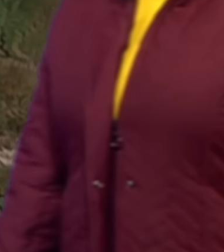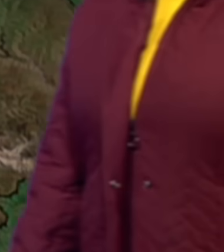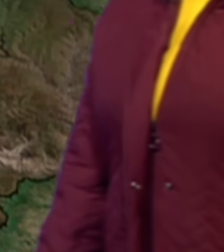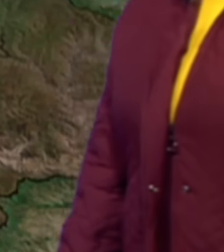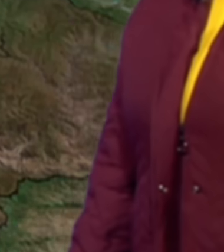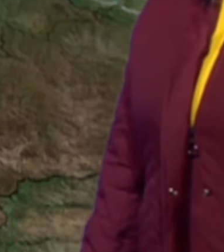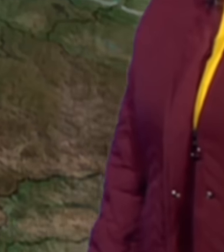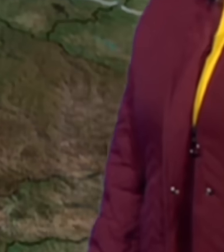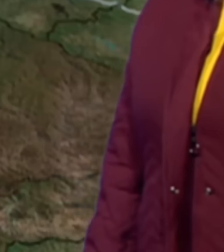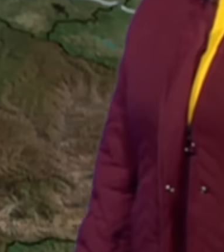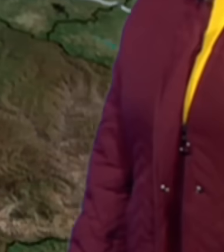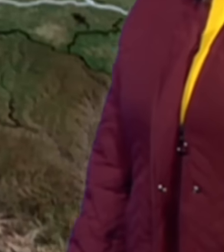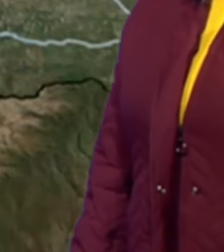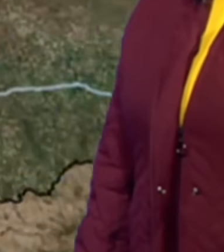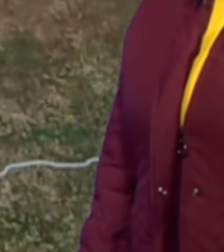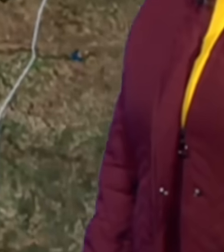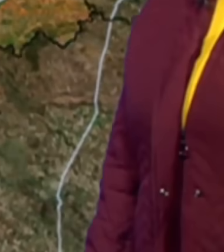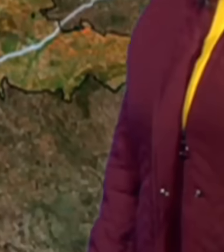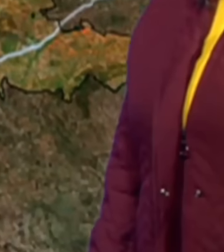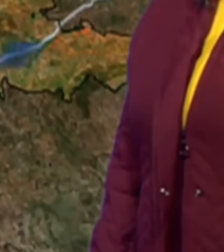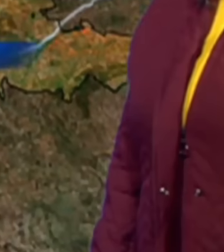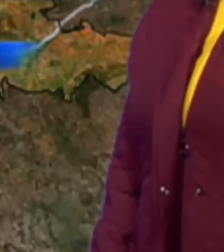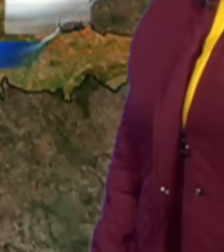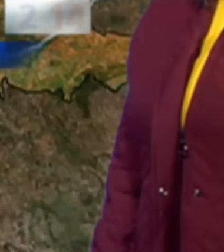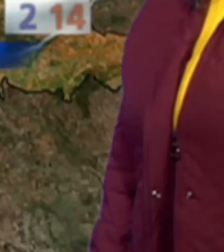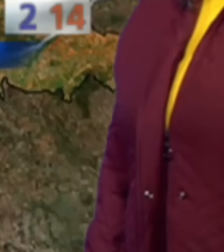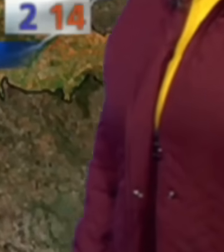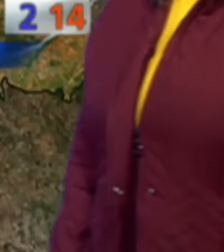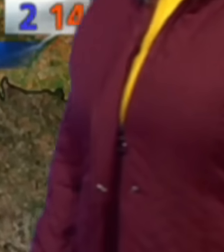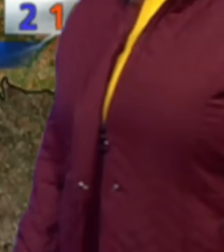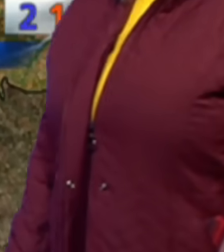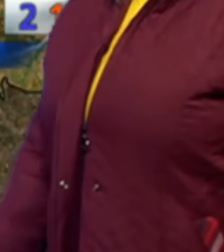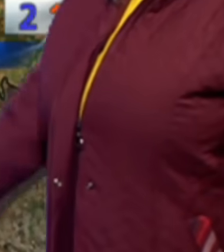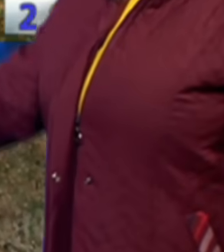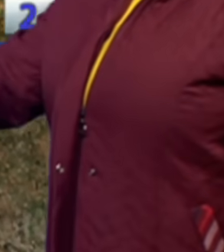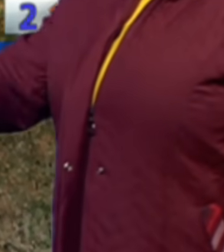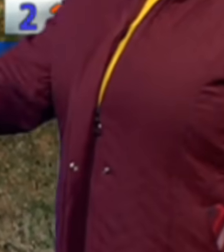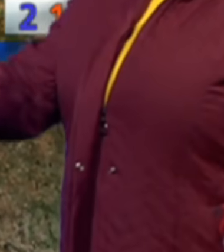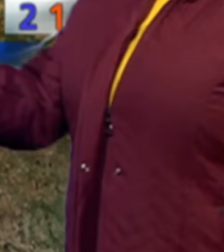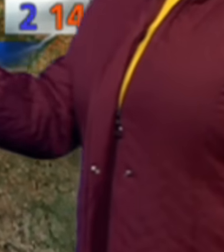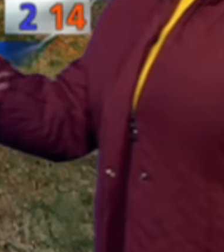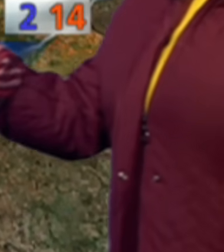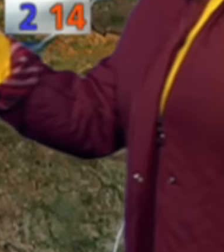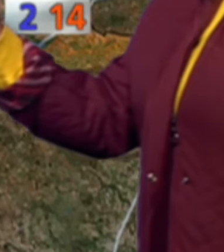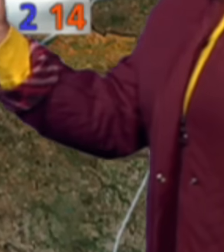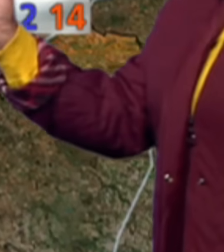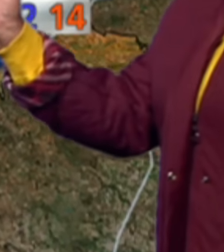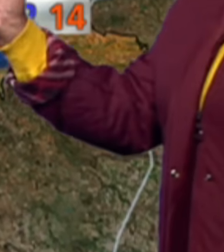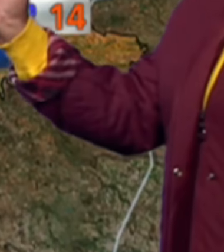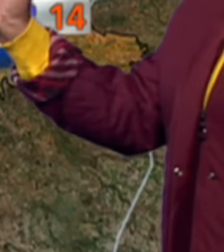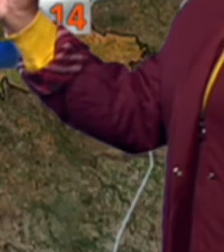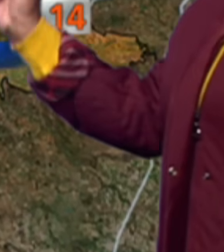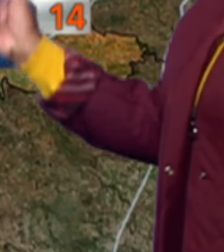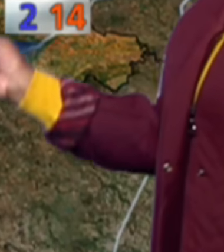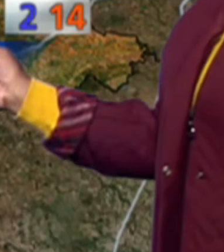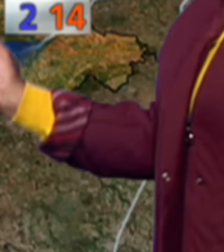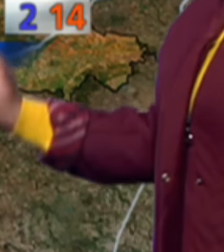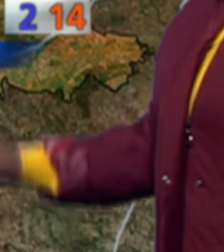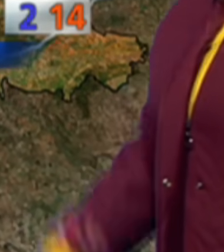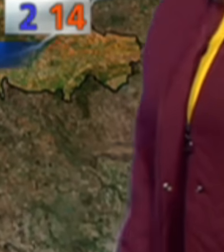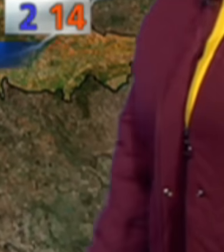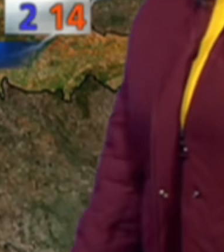Wepener go tla be go ntse go tonya re tswela pele le tsona jwalo re lebelela gona o tla be go le North West go la go sasa Mahikeng le Rustenburg